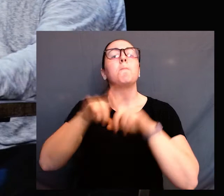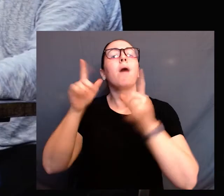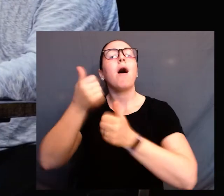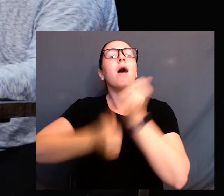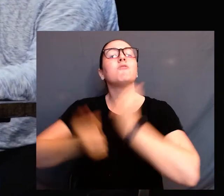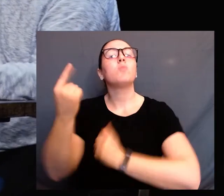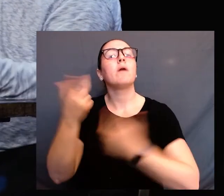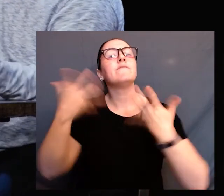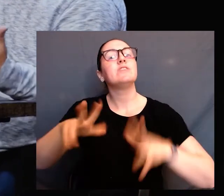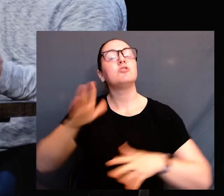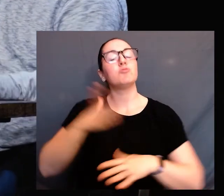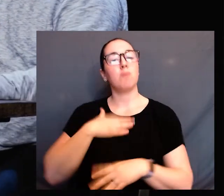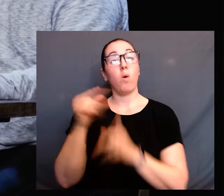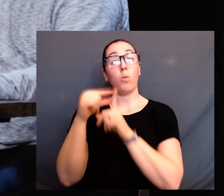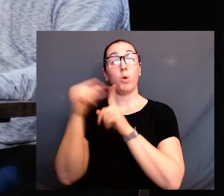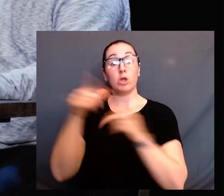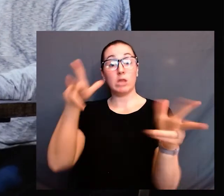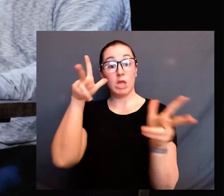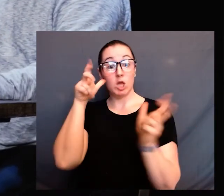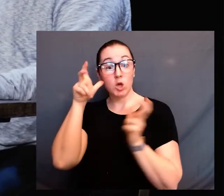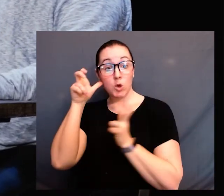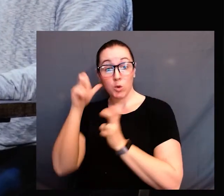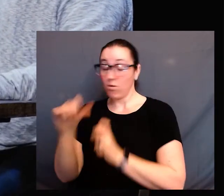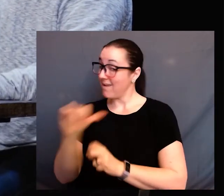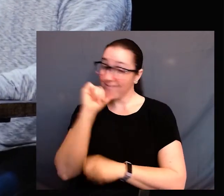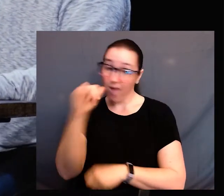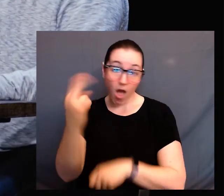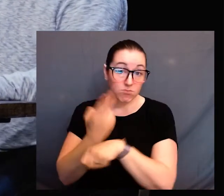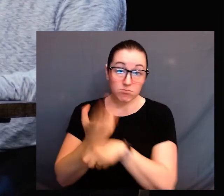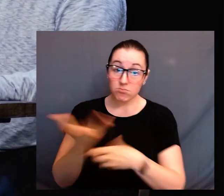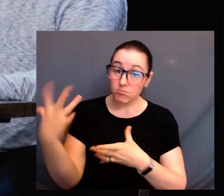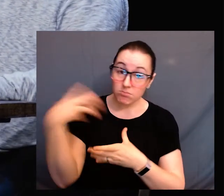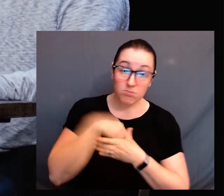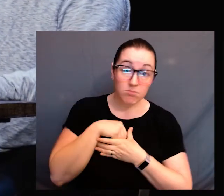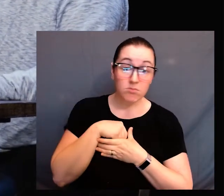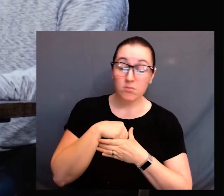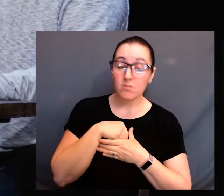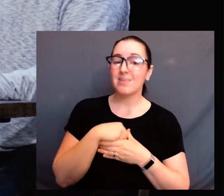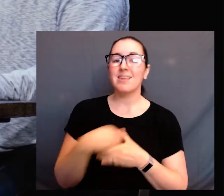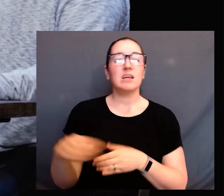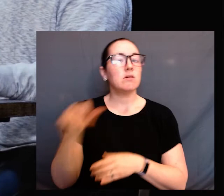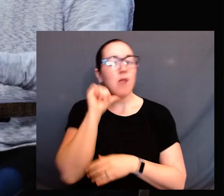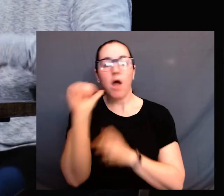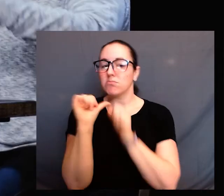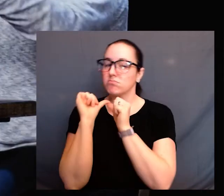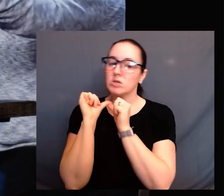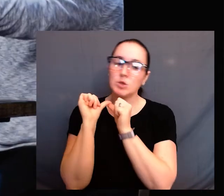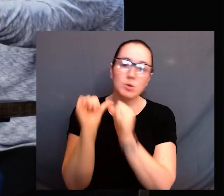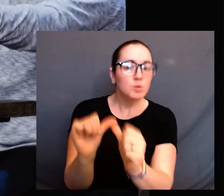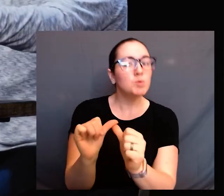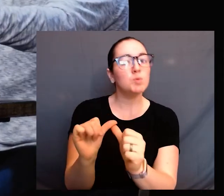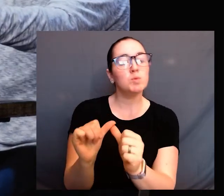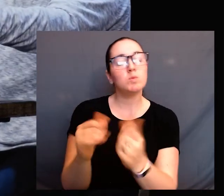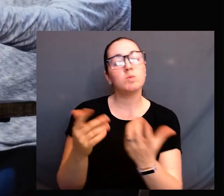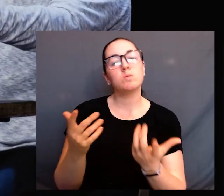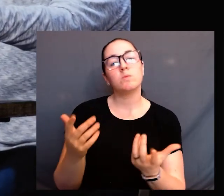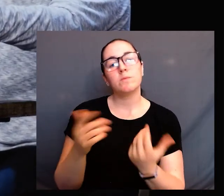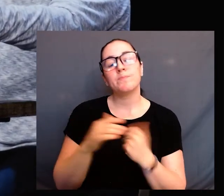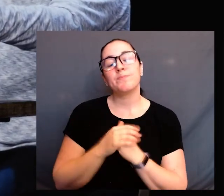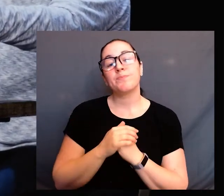he says, but everyone who hears these words of mine and does not put them into practice, they don't continue